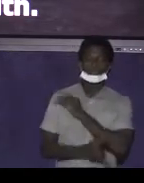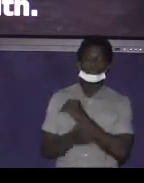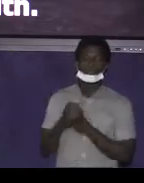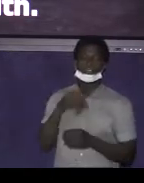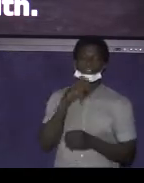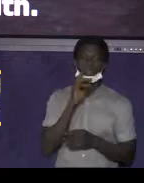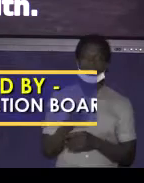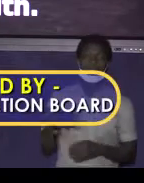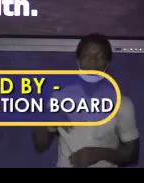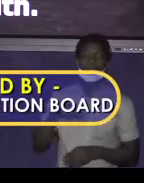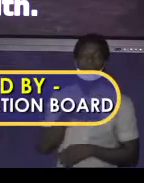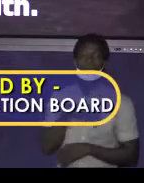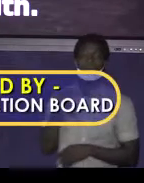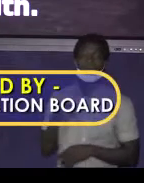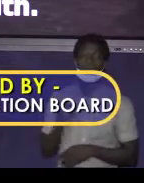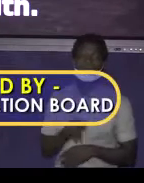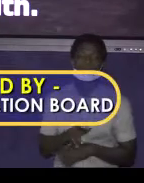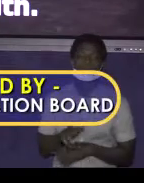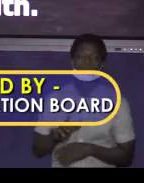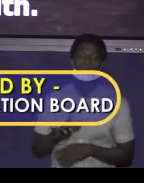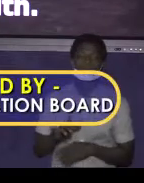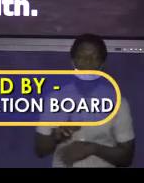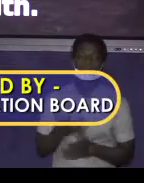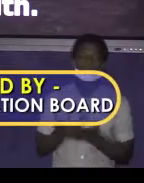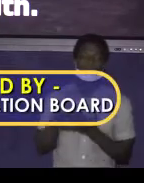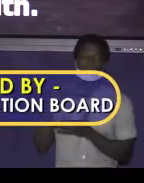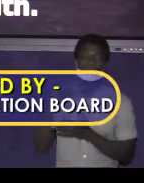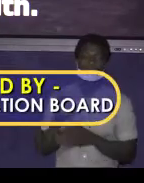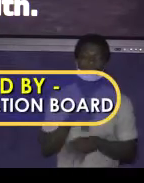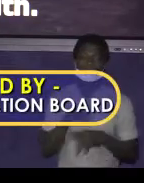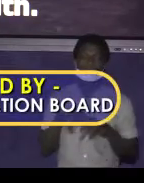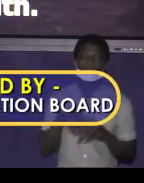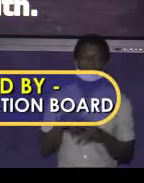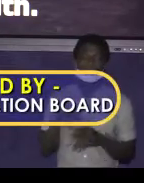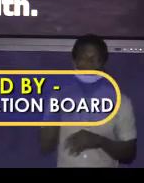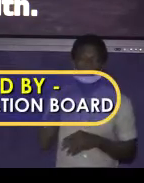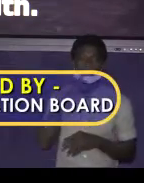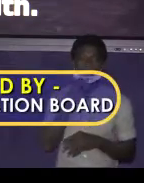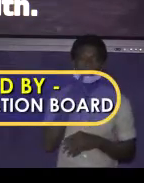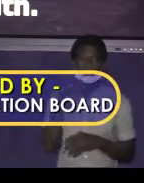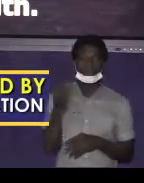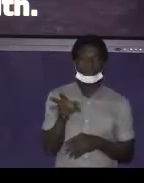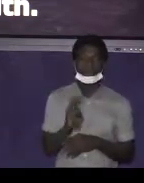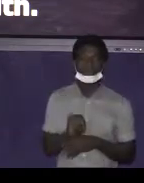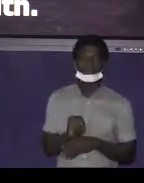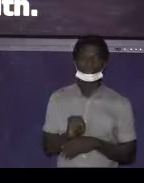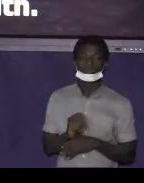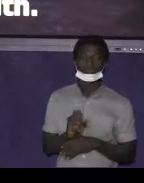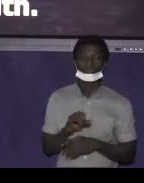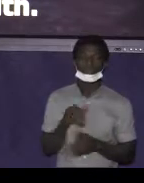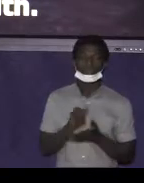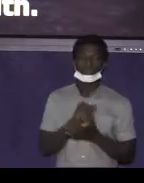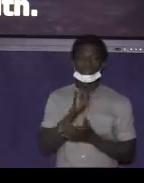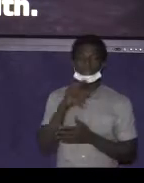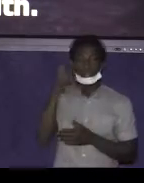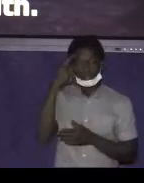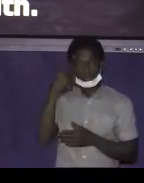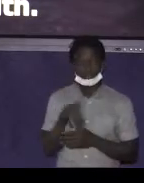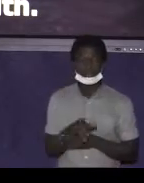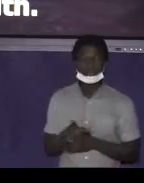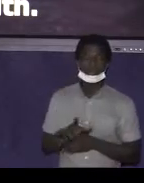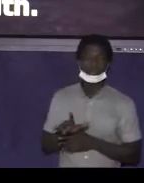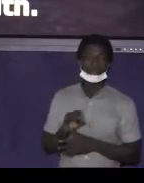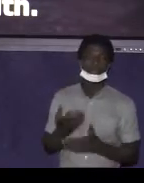those countries are members of Commonwealth of Nations. Nigeria is one of them. So that is